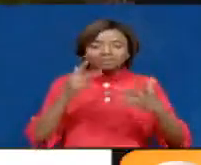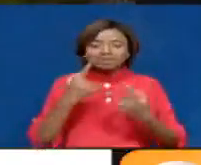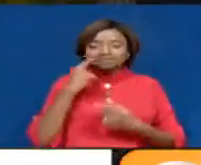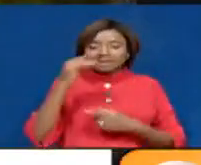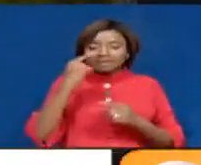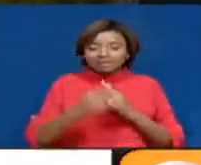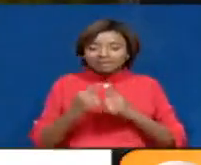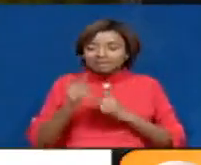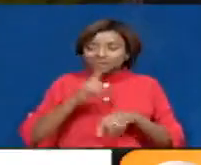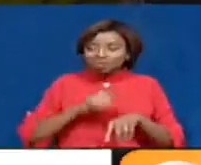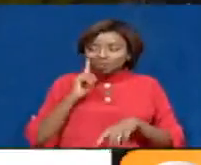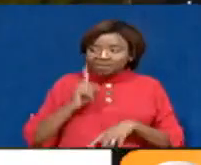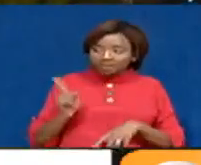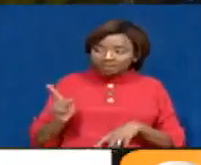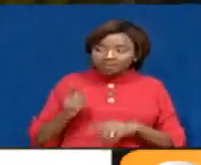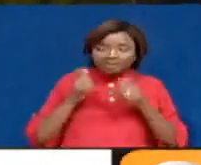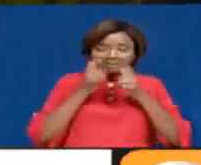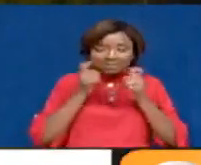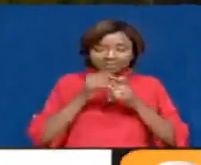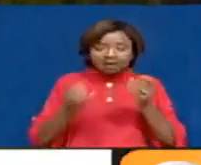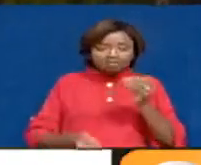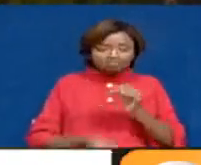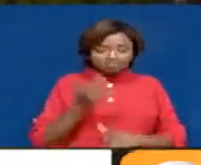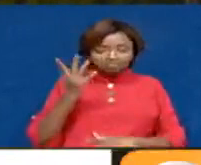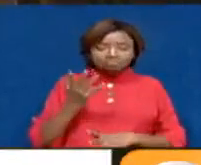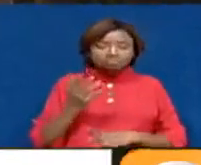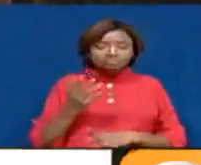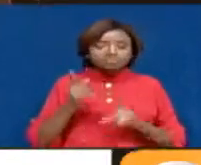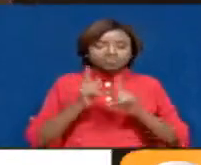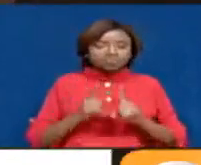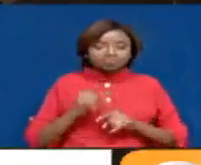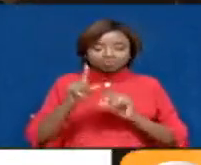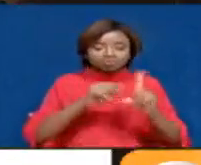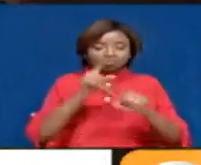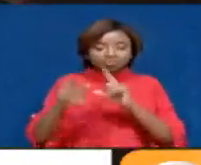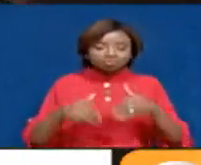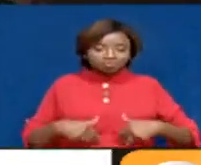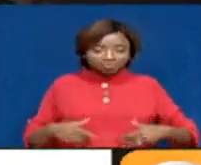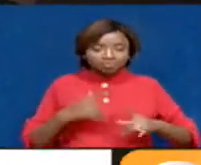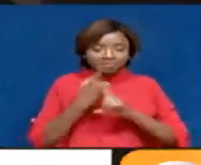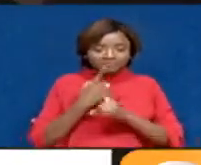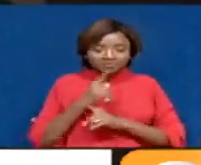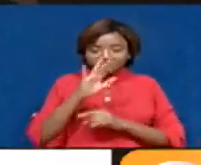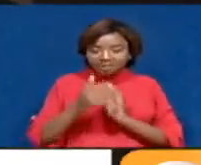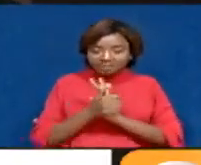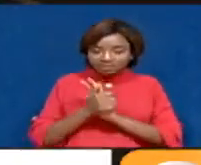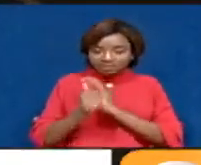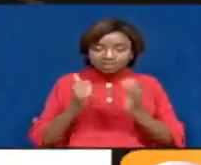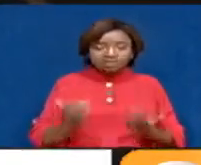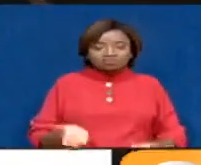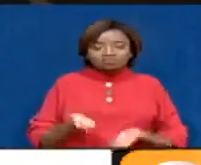inception. Kenya Breweries Limited unveiled the selected beneficiaries who will benefit from a targeted talent coaching program dubbed